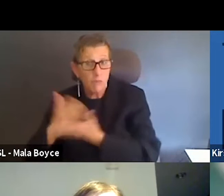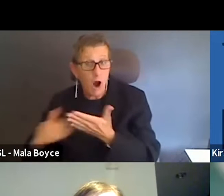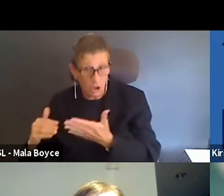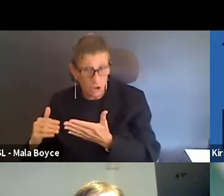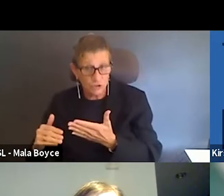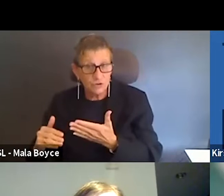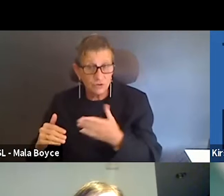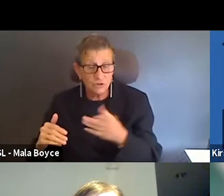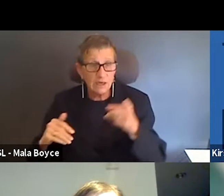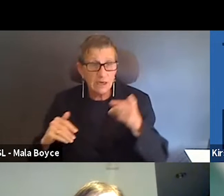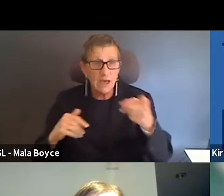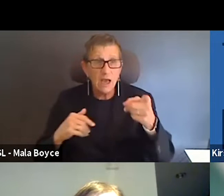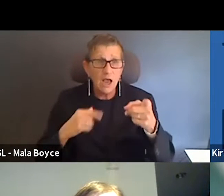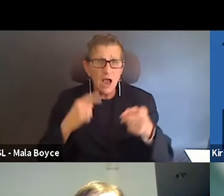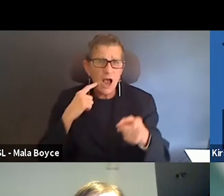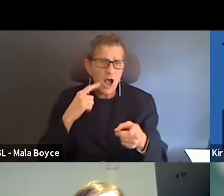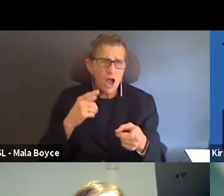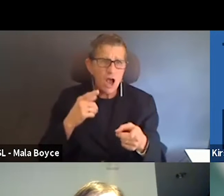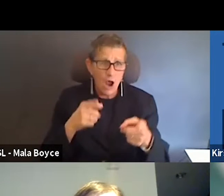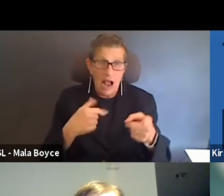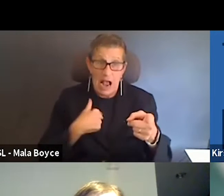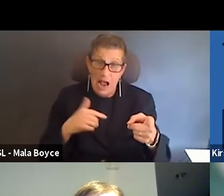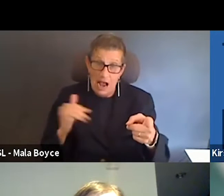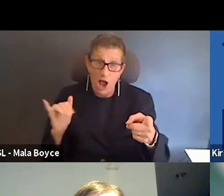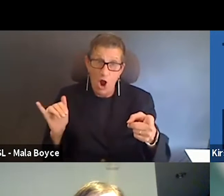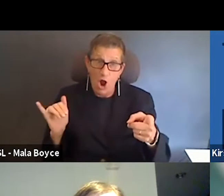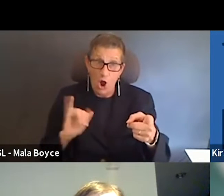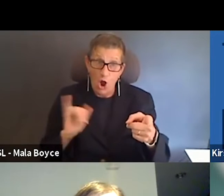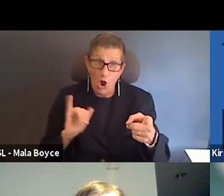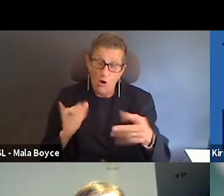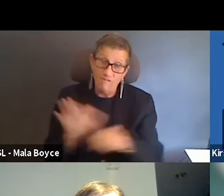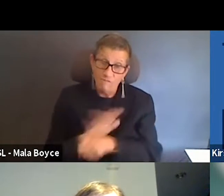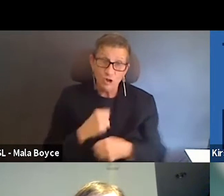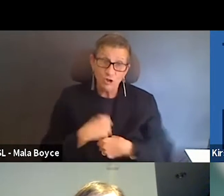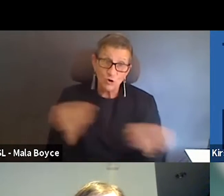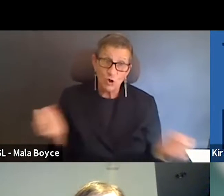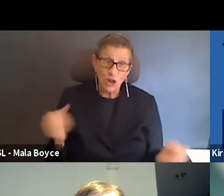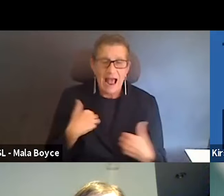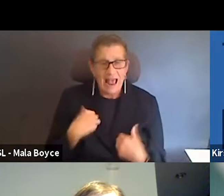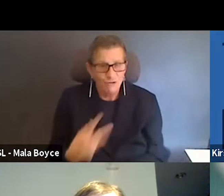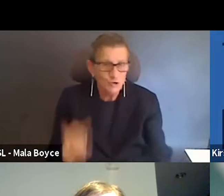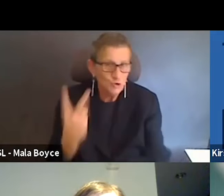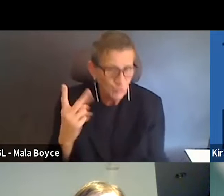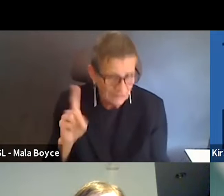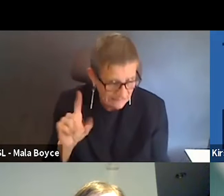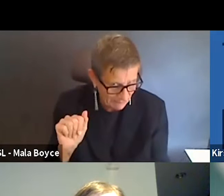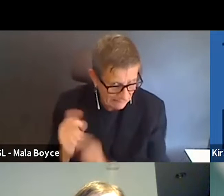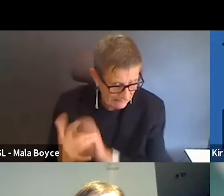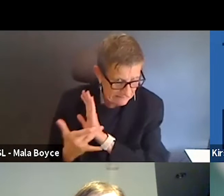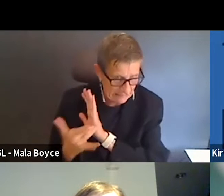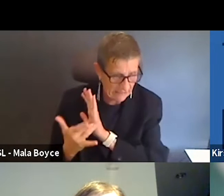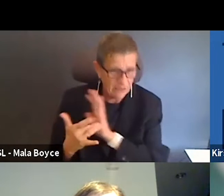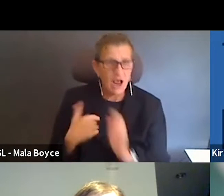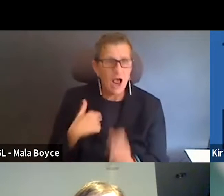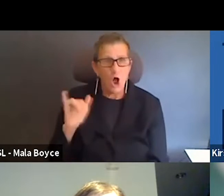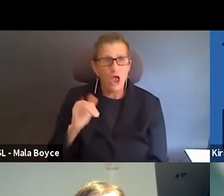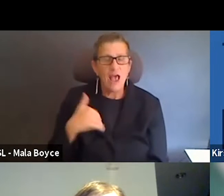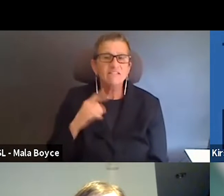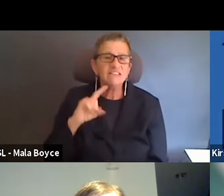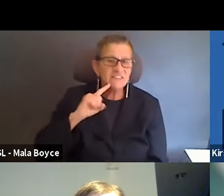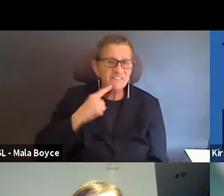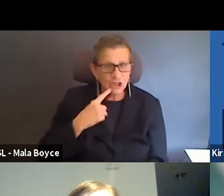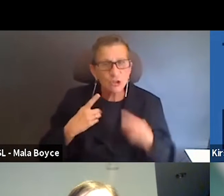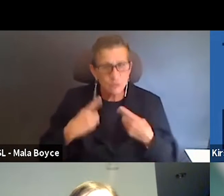So similar to your question, I also, full disclosure, actually, I have 2 disabilities technically. I also have severe